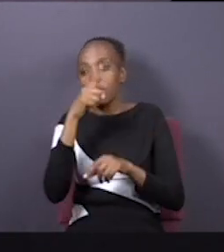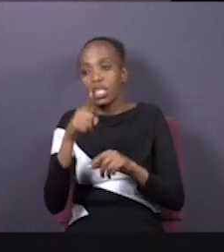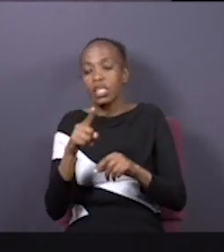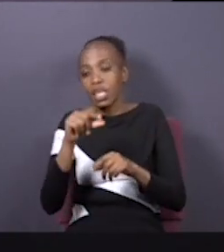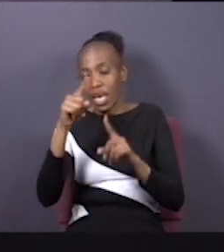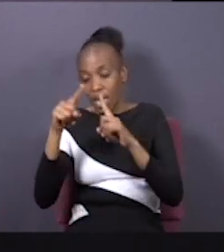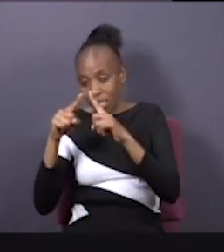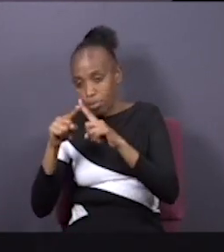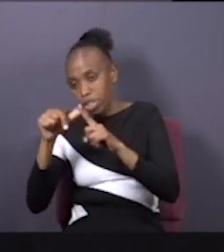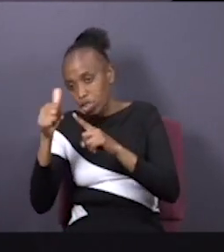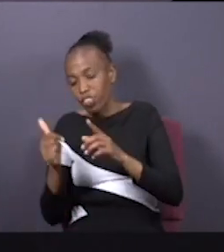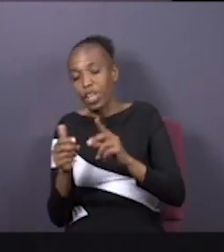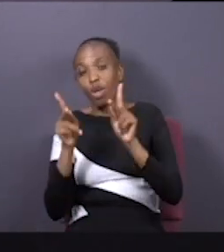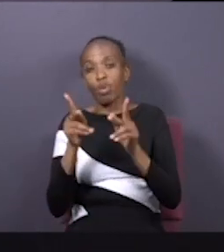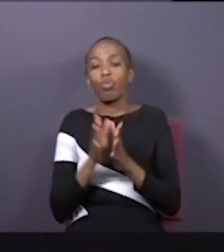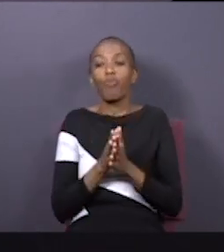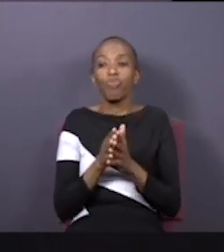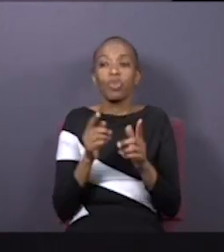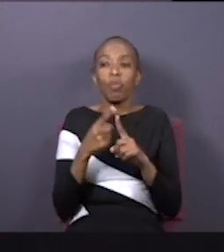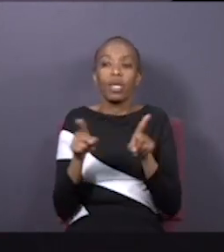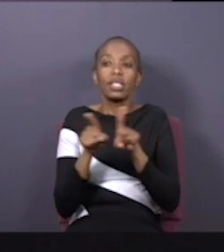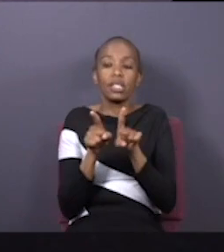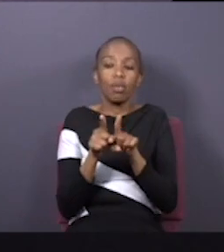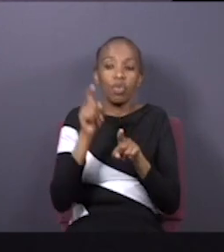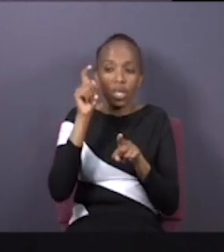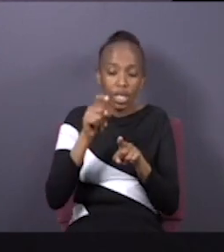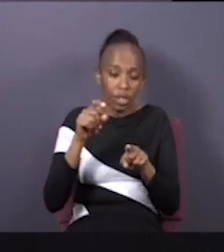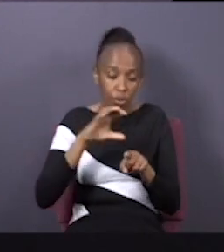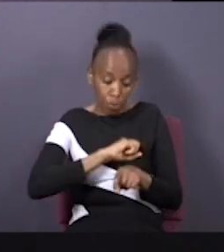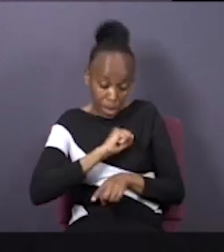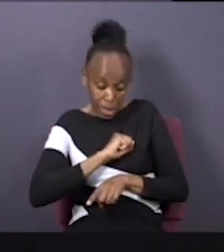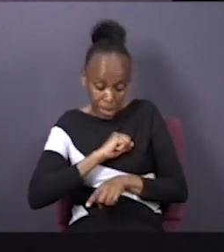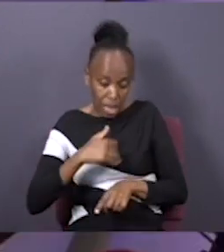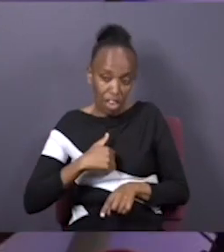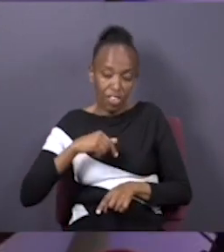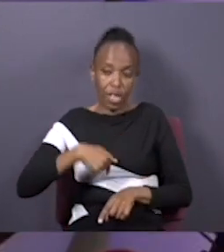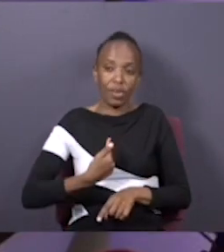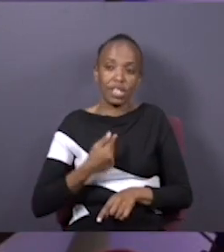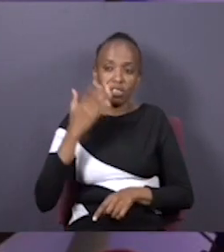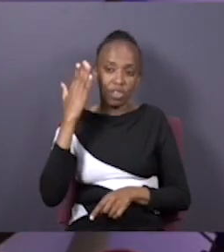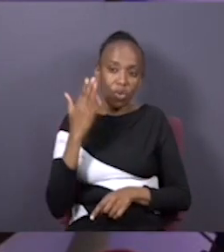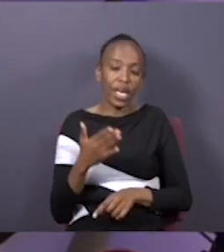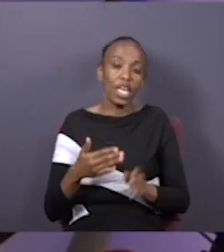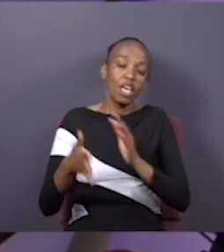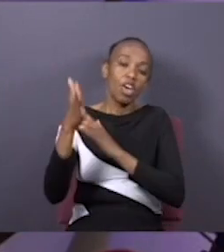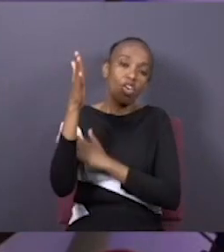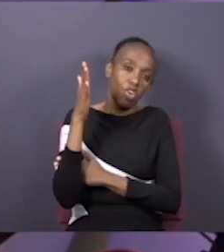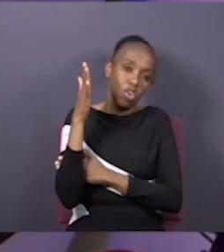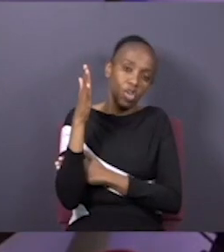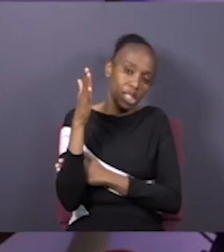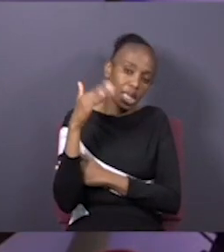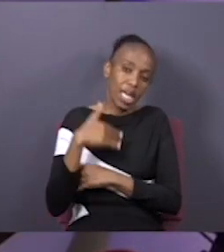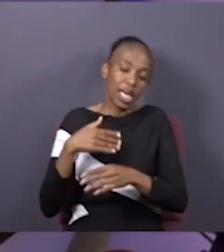the experiences of others. But we also need to be patient with ourselves, because